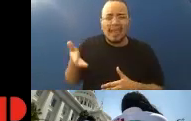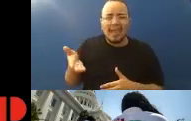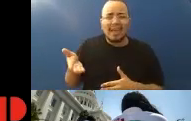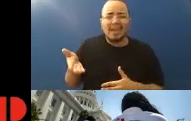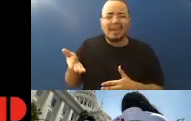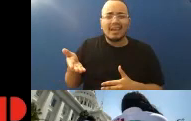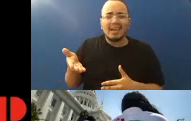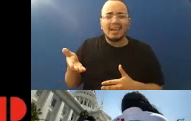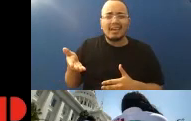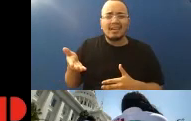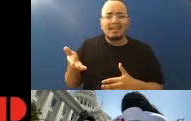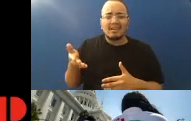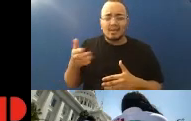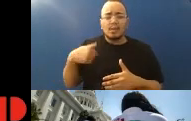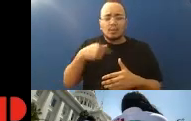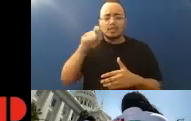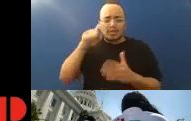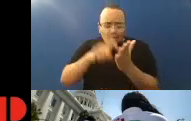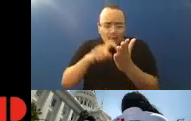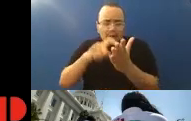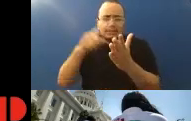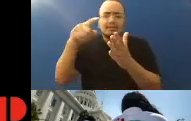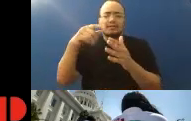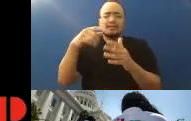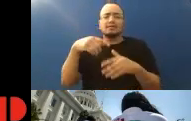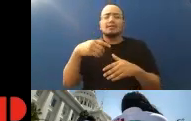when it's the worst thing that happens? I shouldn't have had to go through that.